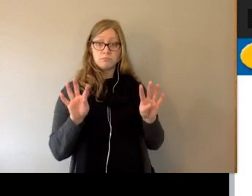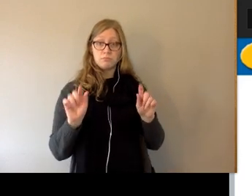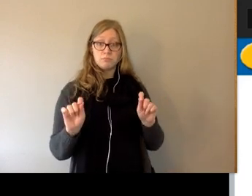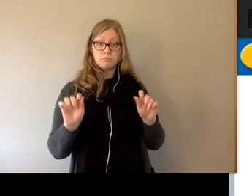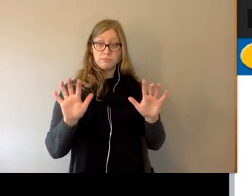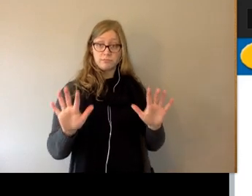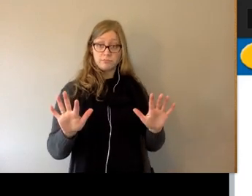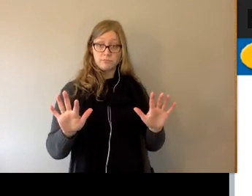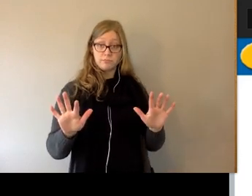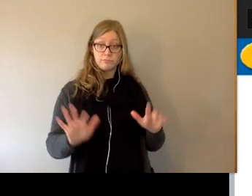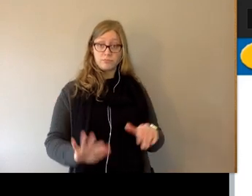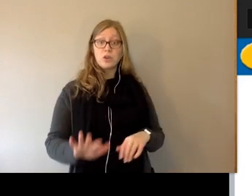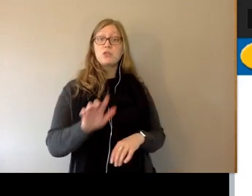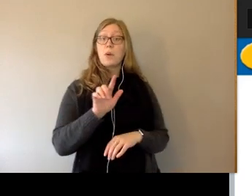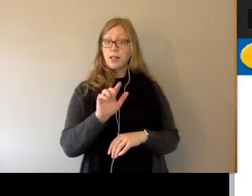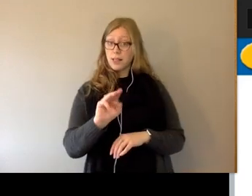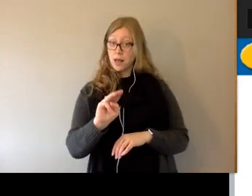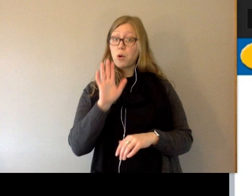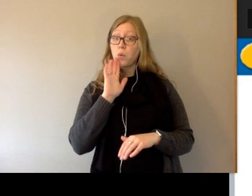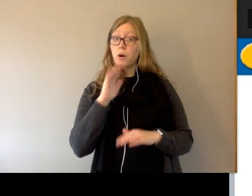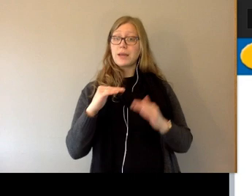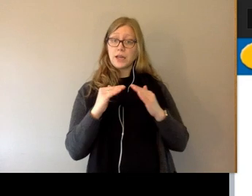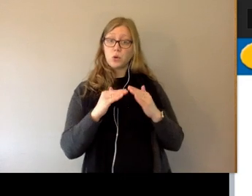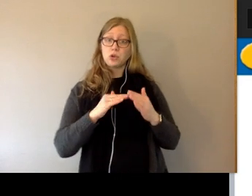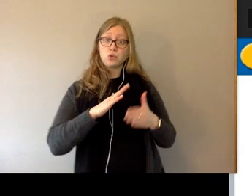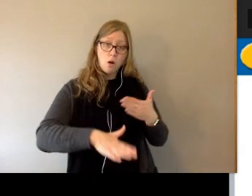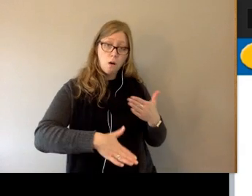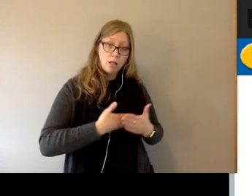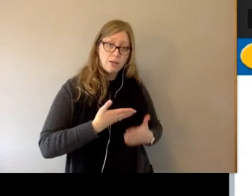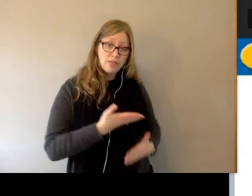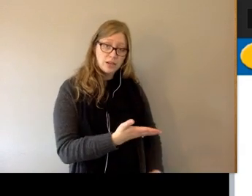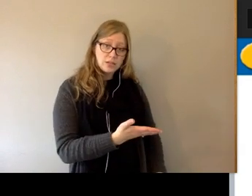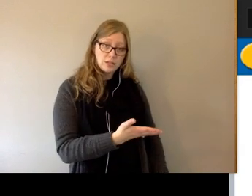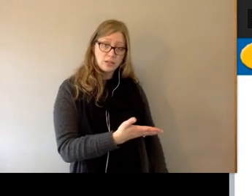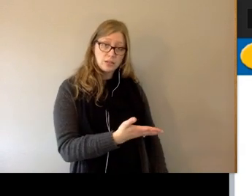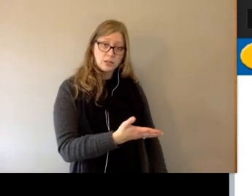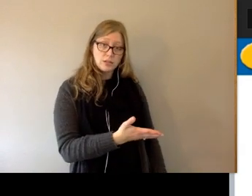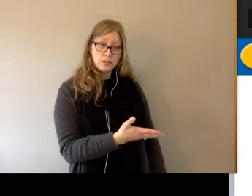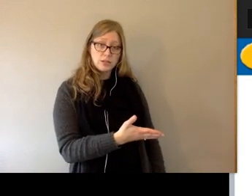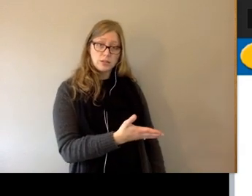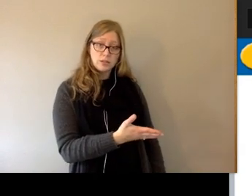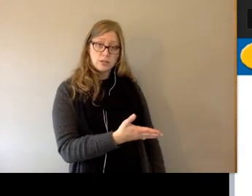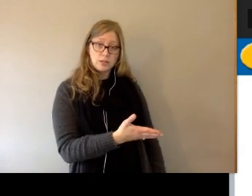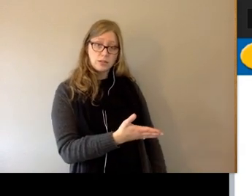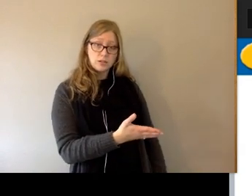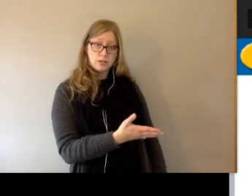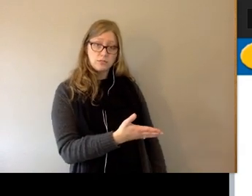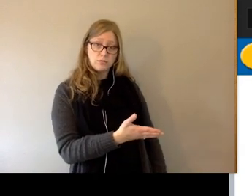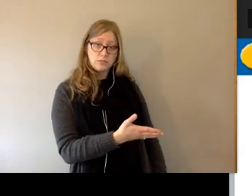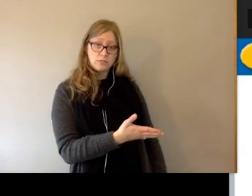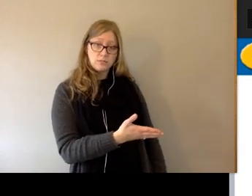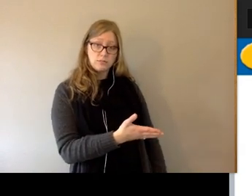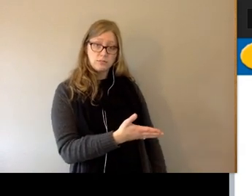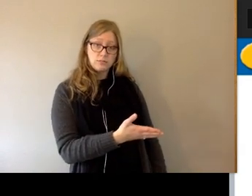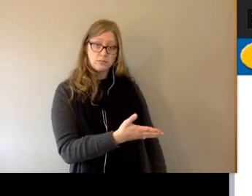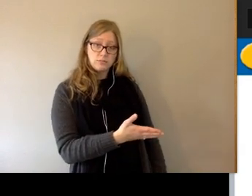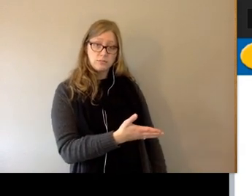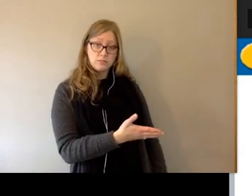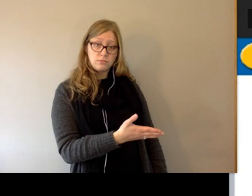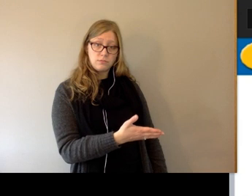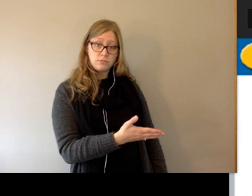LM is going to be 4.9 times 2.6 divided by